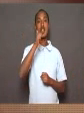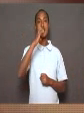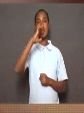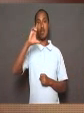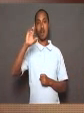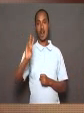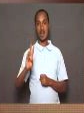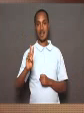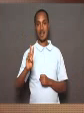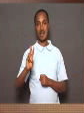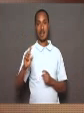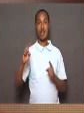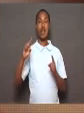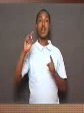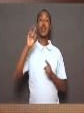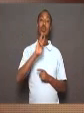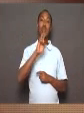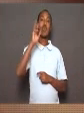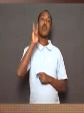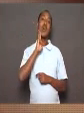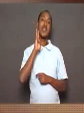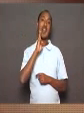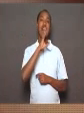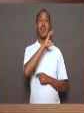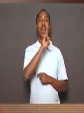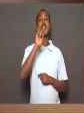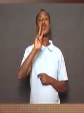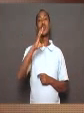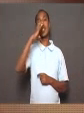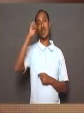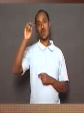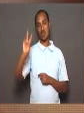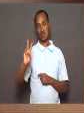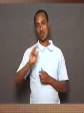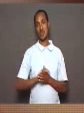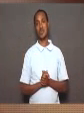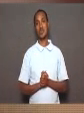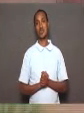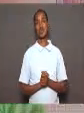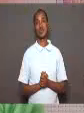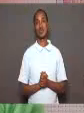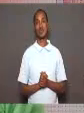chloride, 2 water, and 2 carbon dioxide.